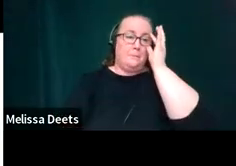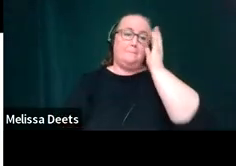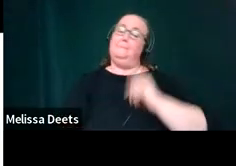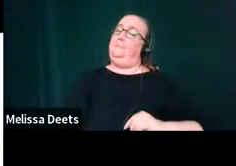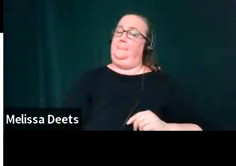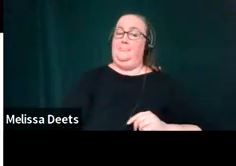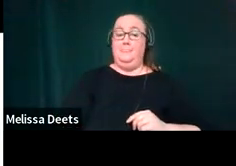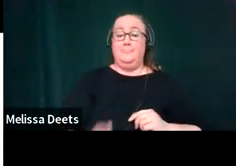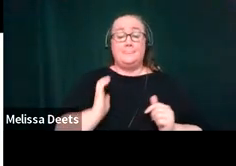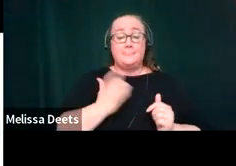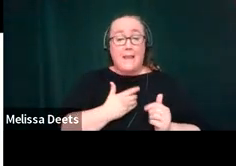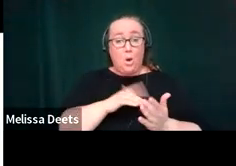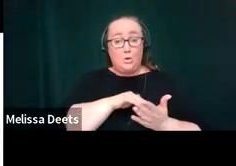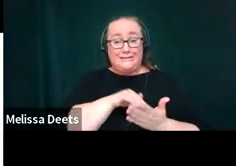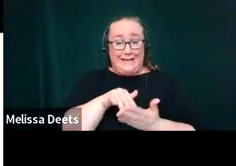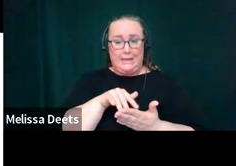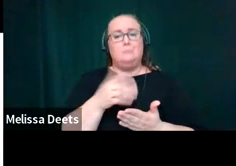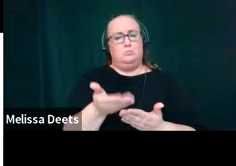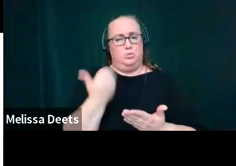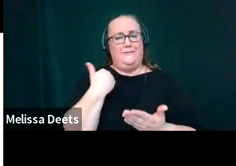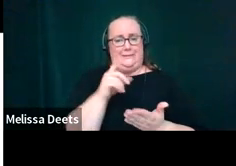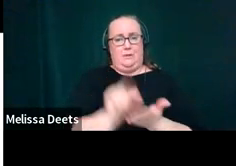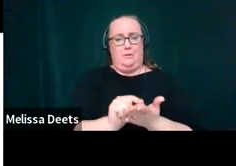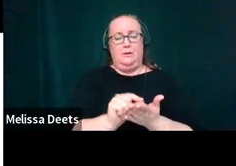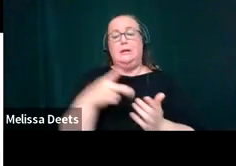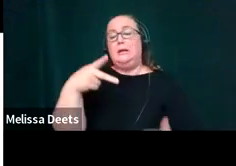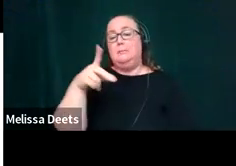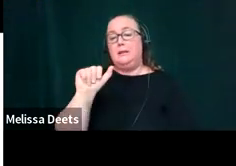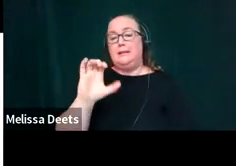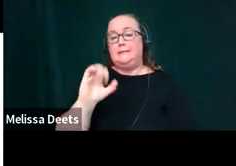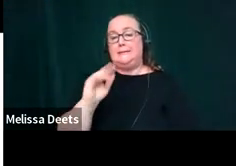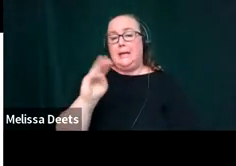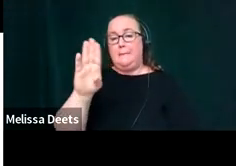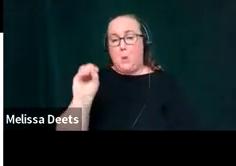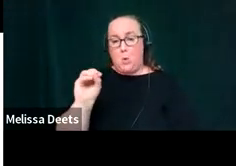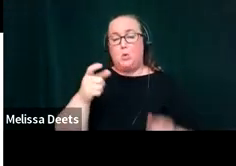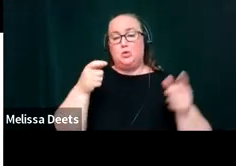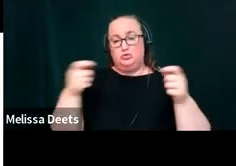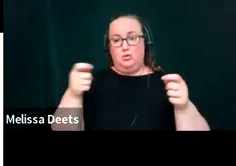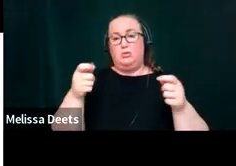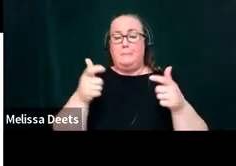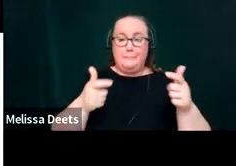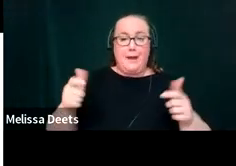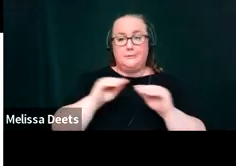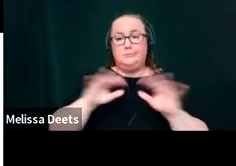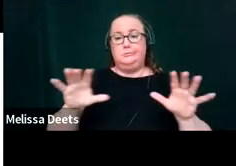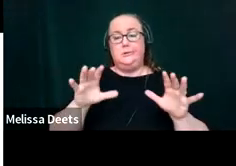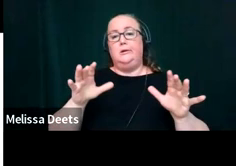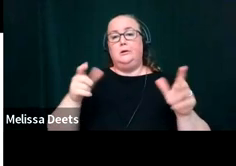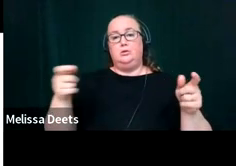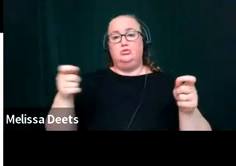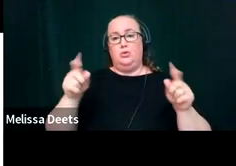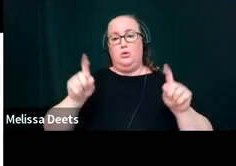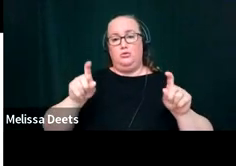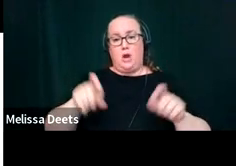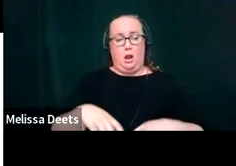So our study that was previously published was a placebo-controlled, double-masked, randomized clinical trial. So this means that patients